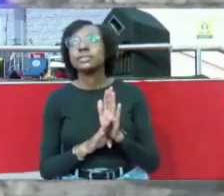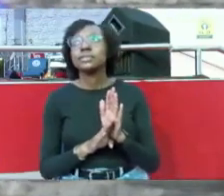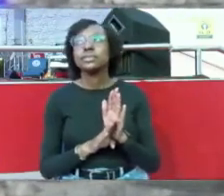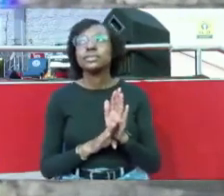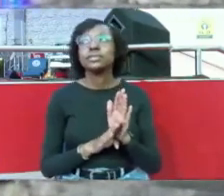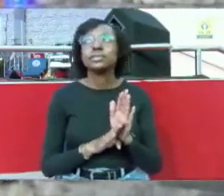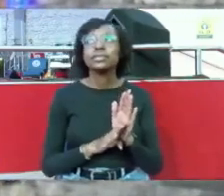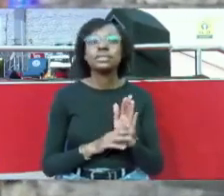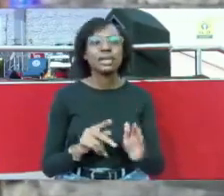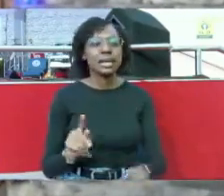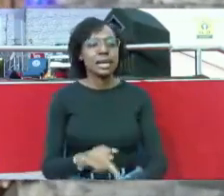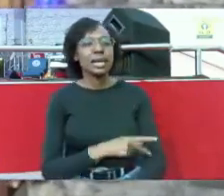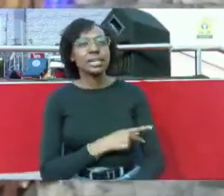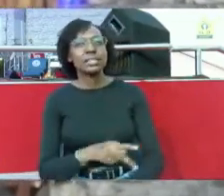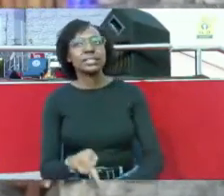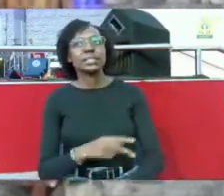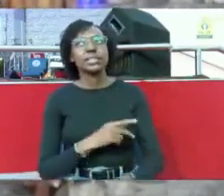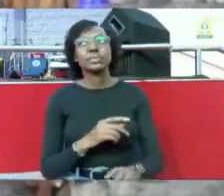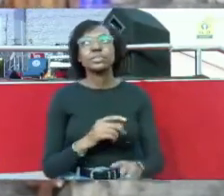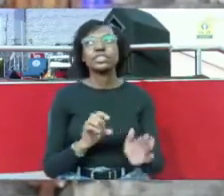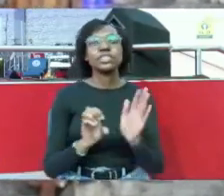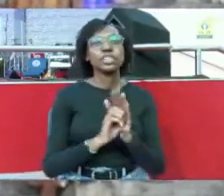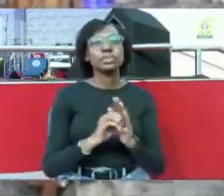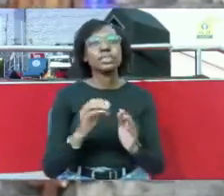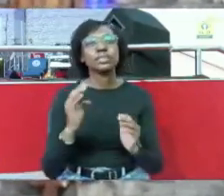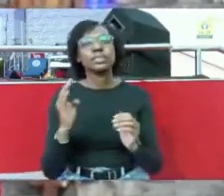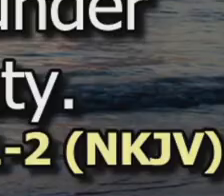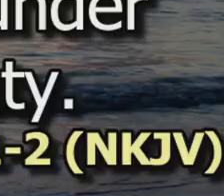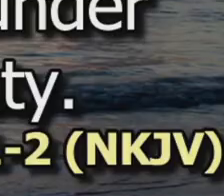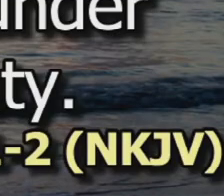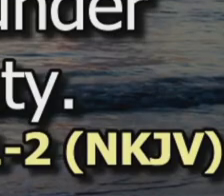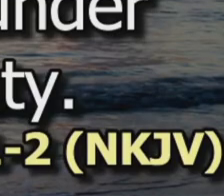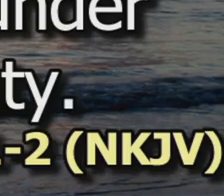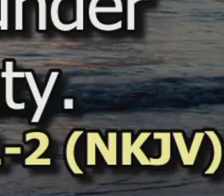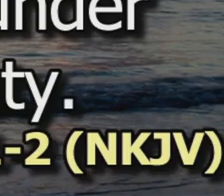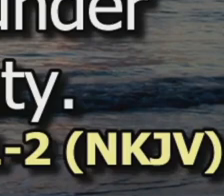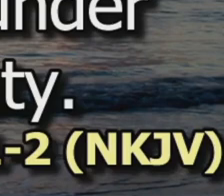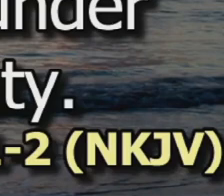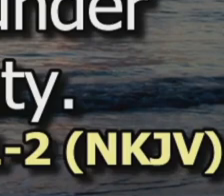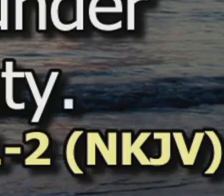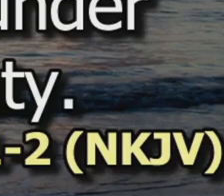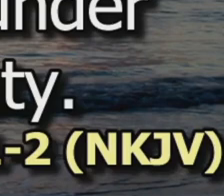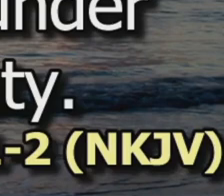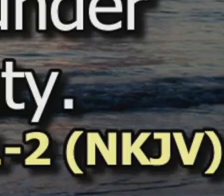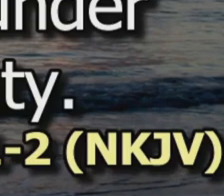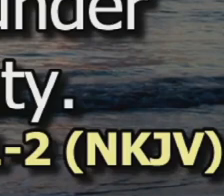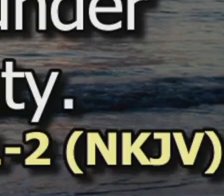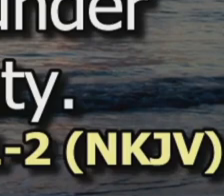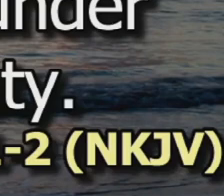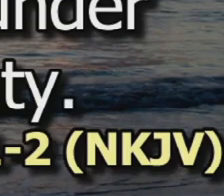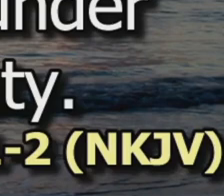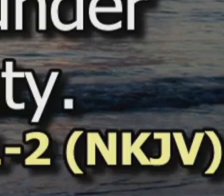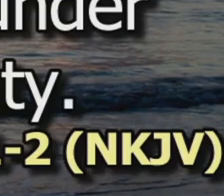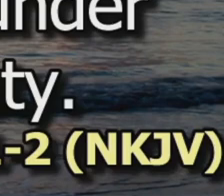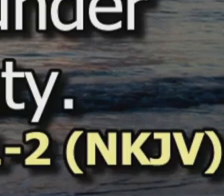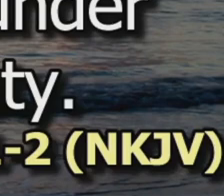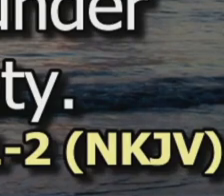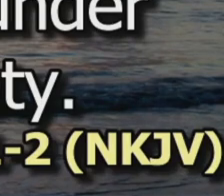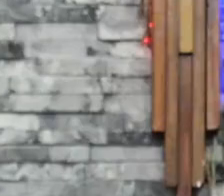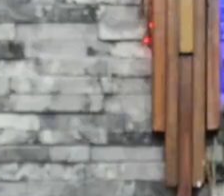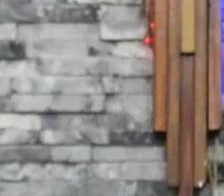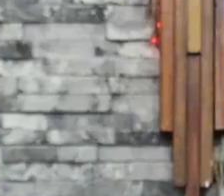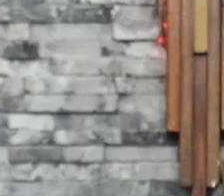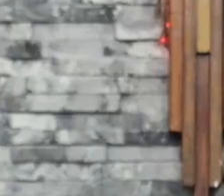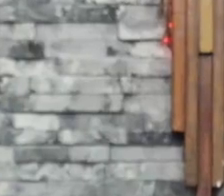and 2. And the topic we are handling today is lingering in the courtyard. Na mada ya leo